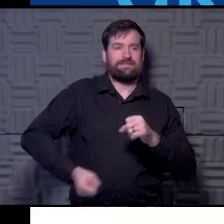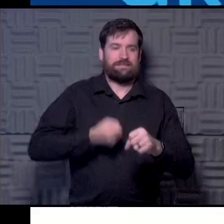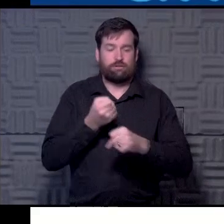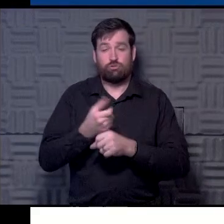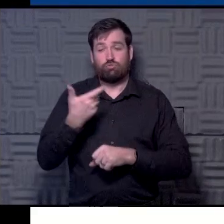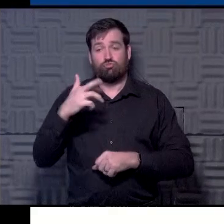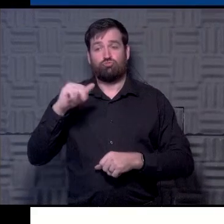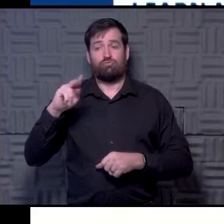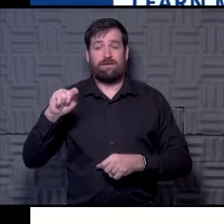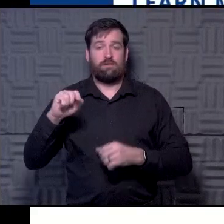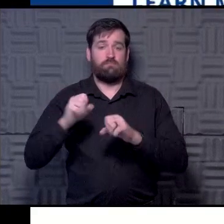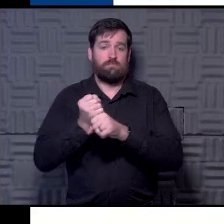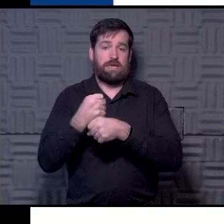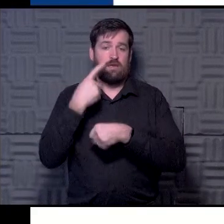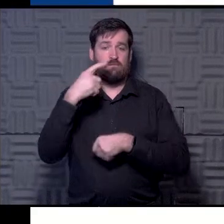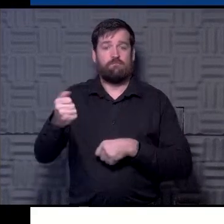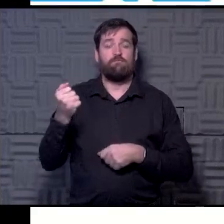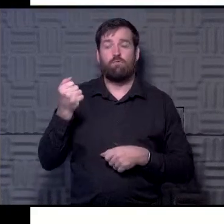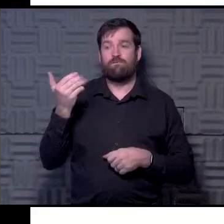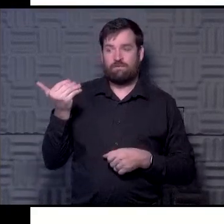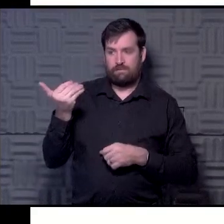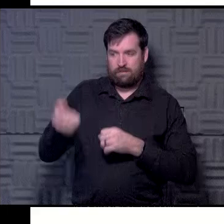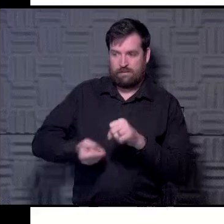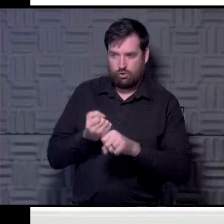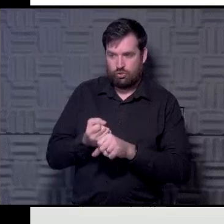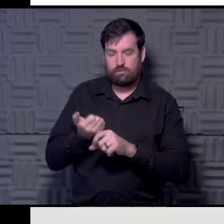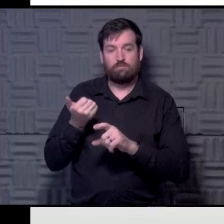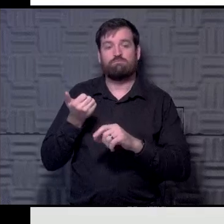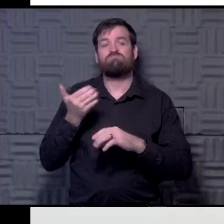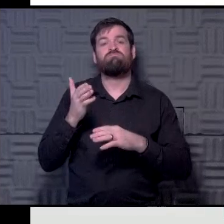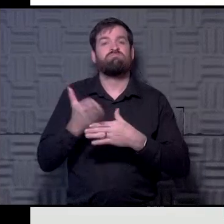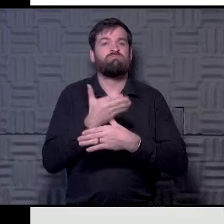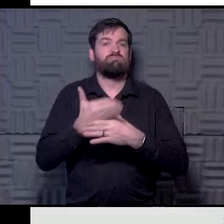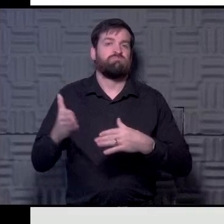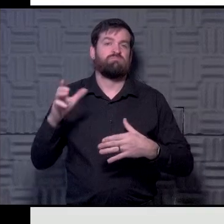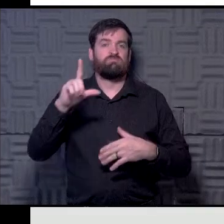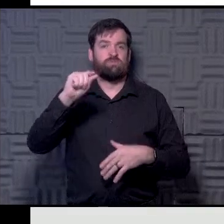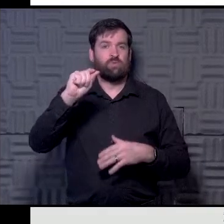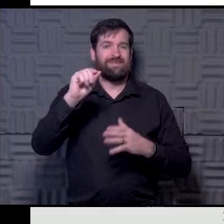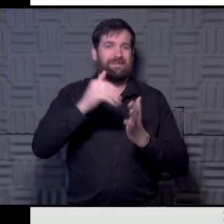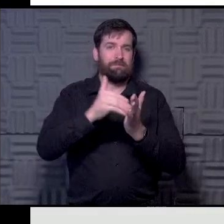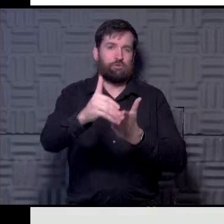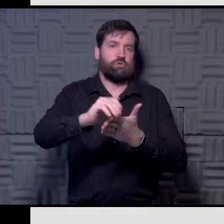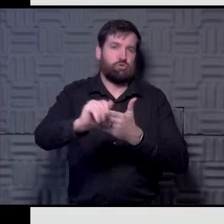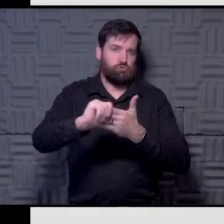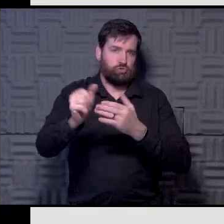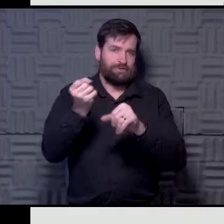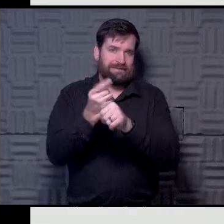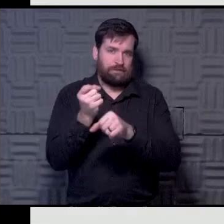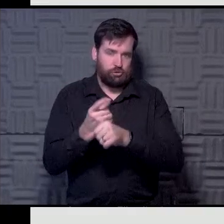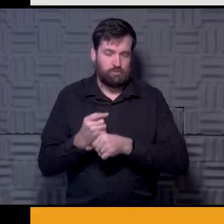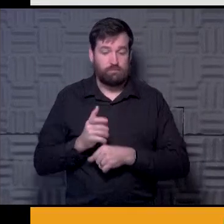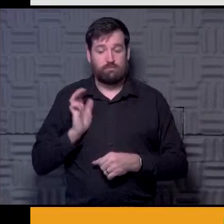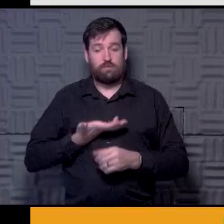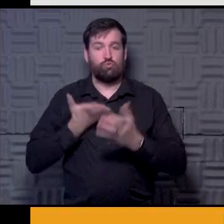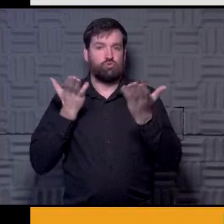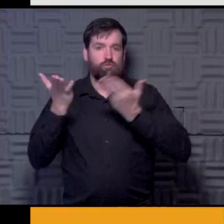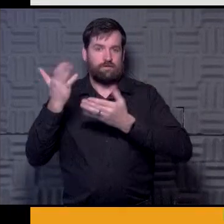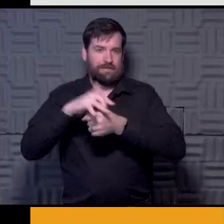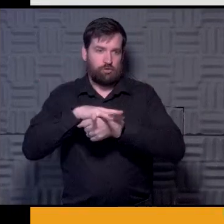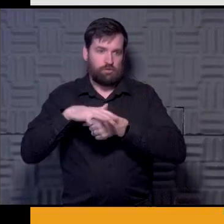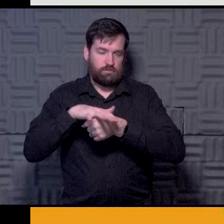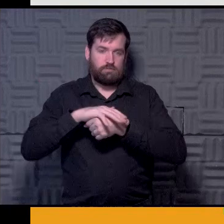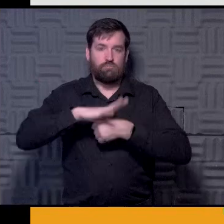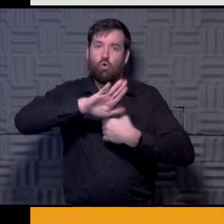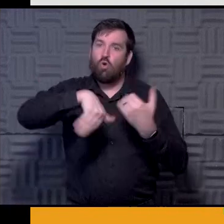for 15 years, and we grant make on average about $20 million a year in our service area, which includes